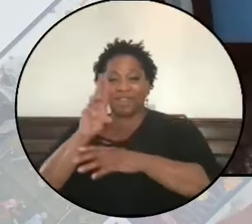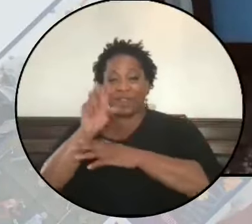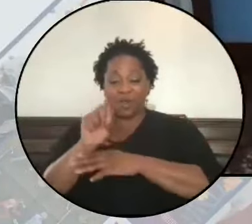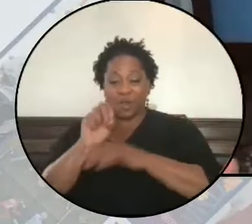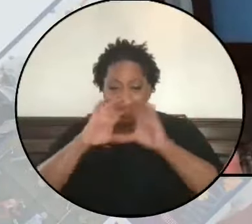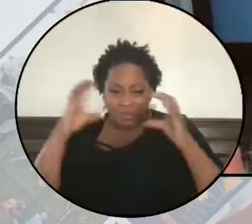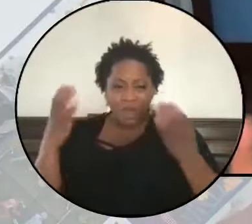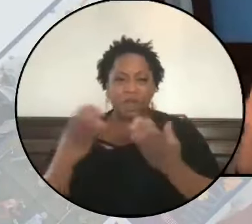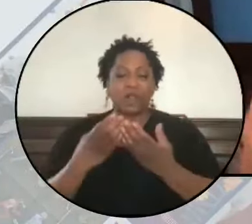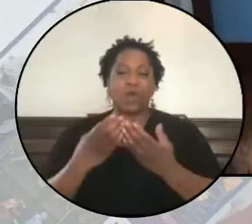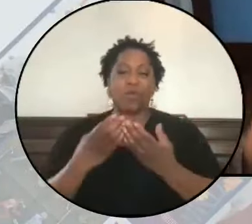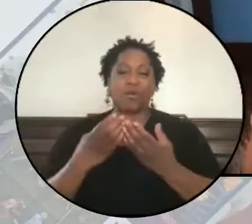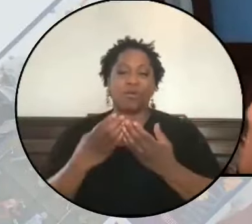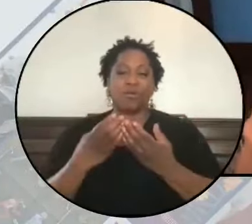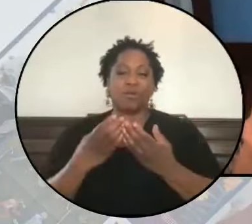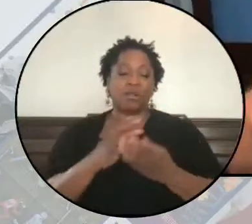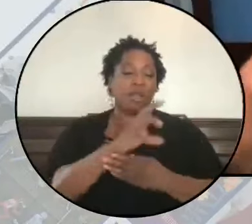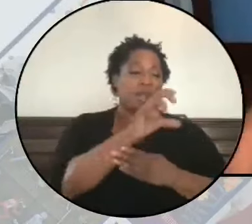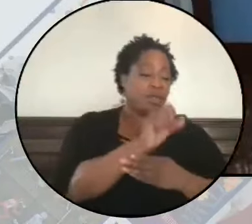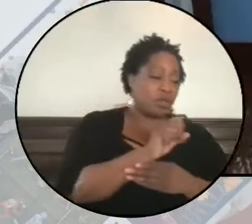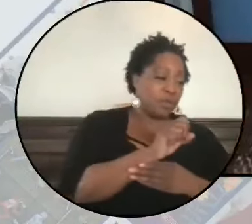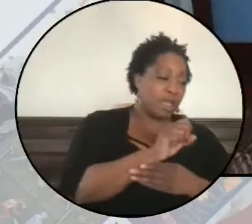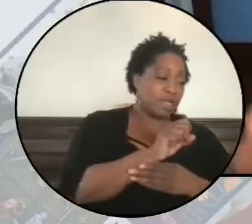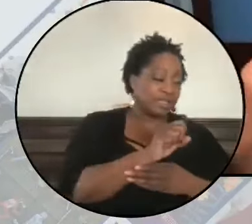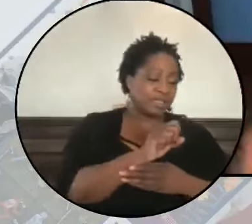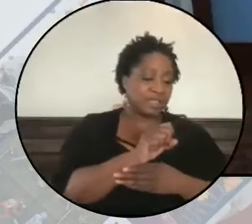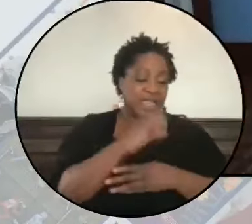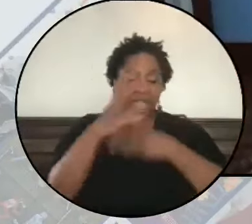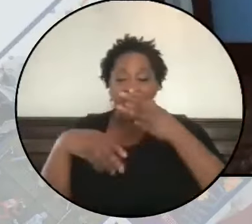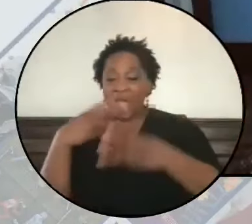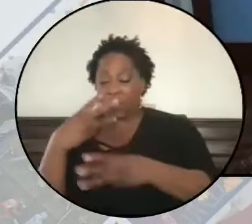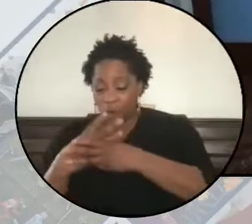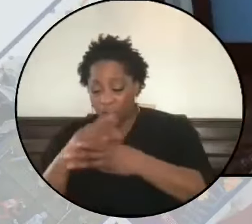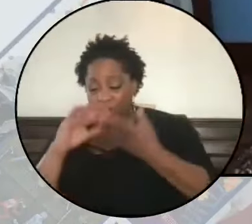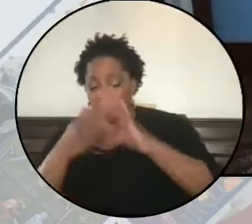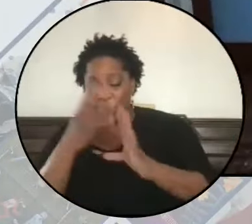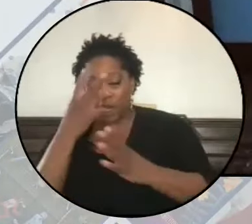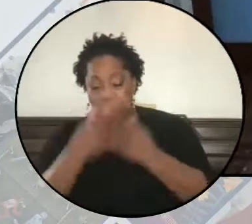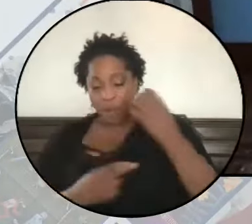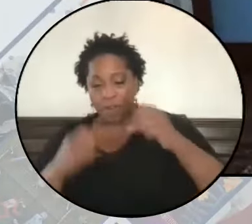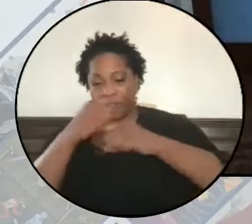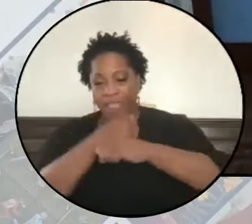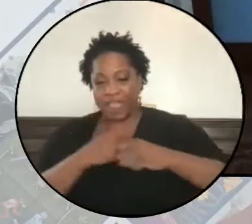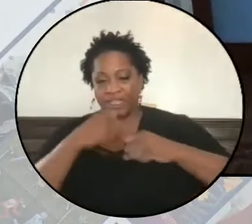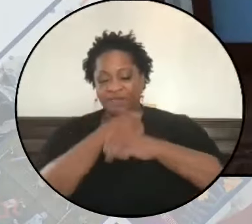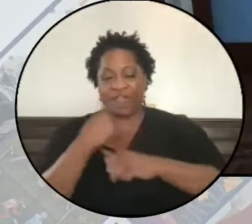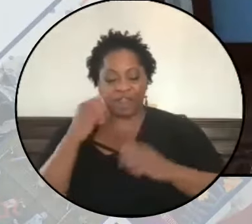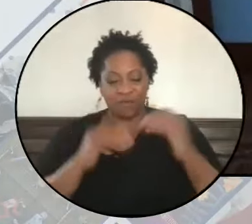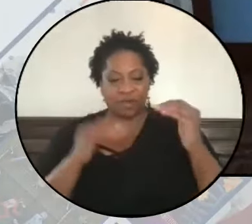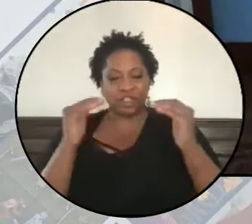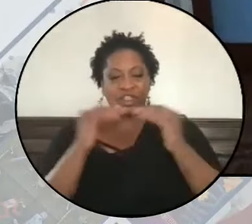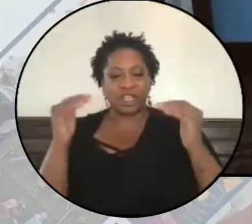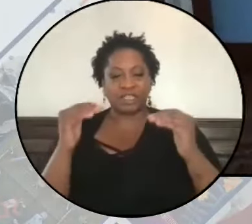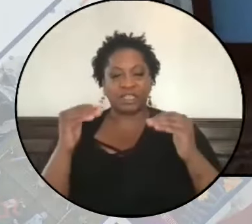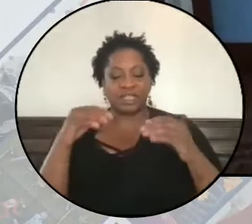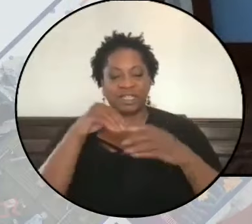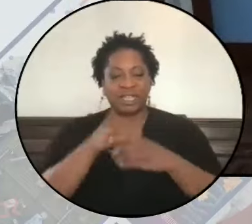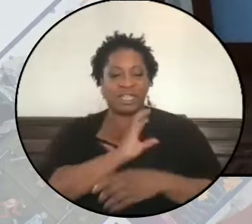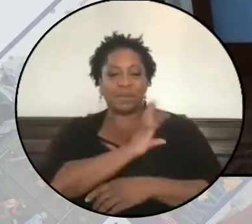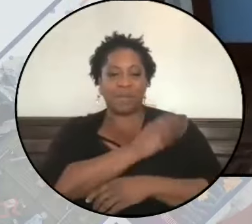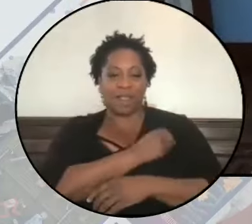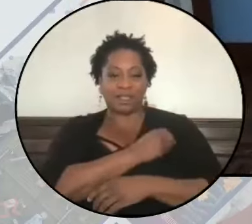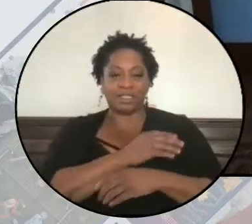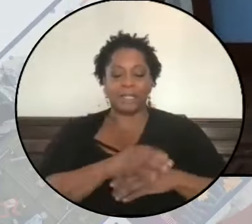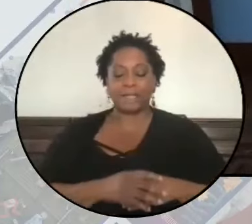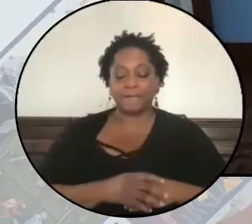a global a a a a a global community that is fighting for justice in